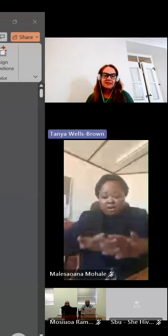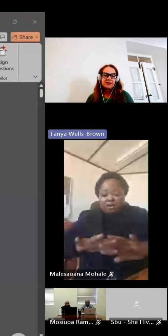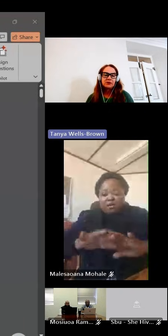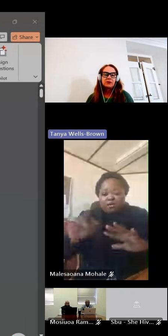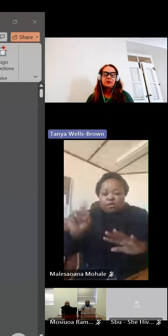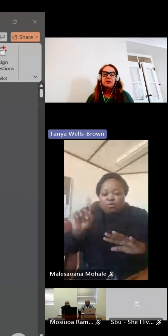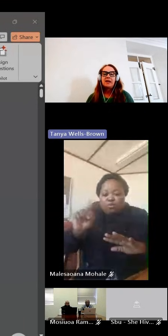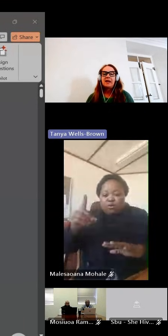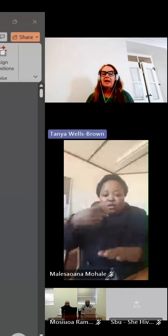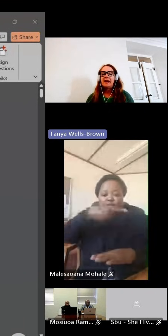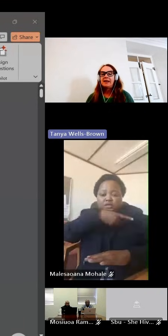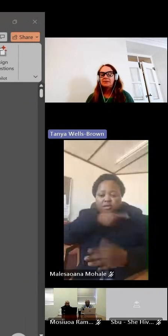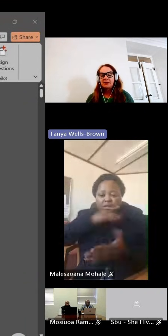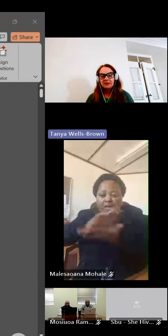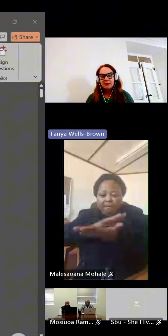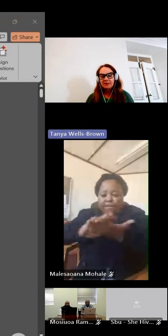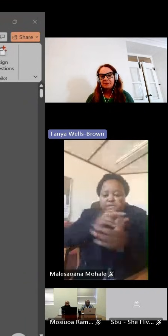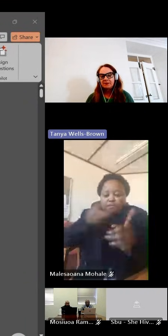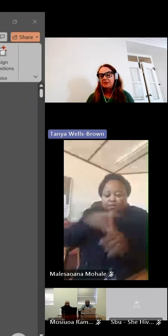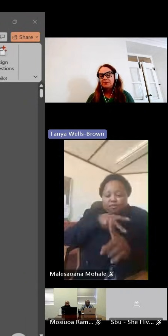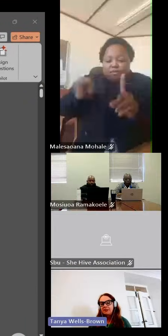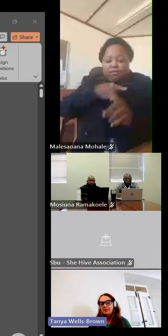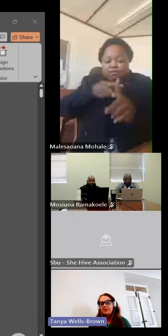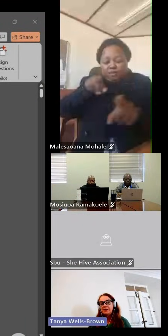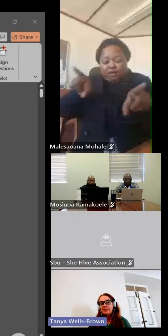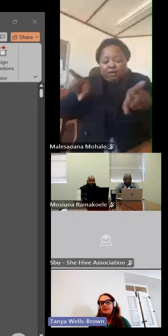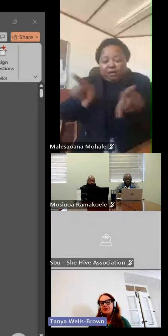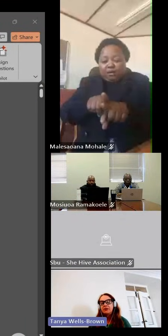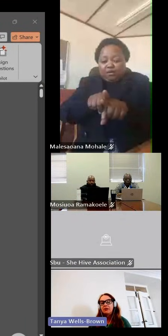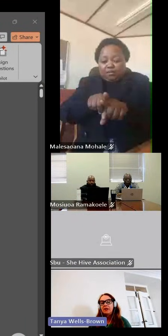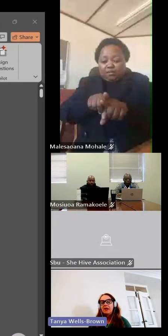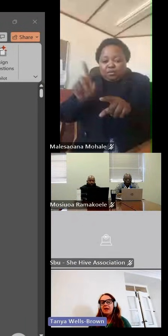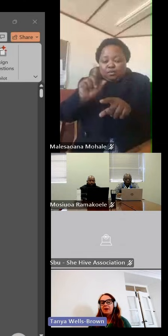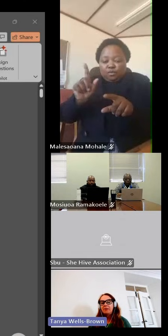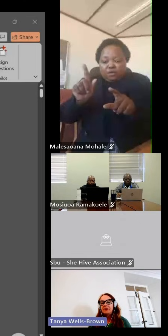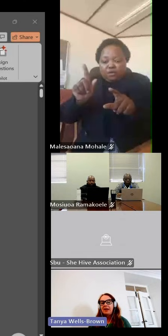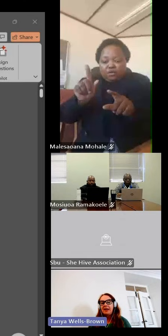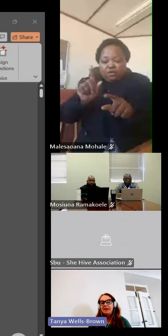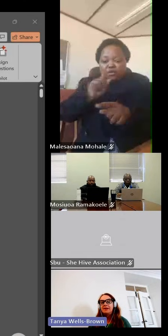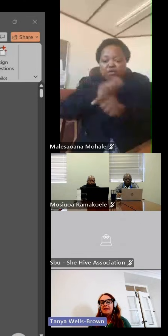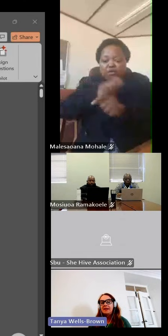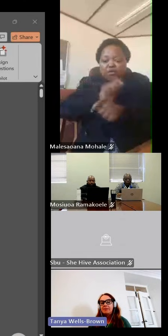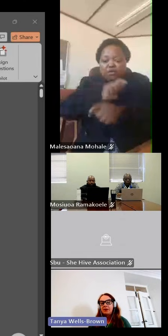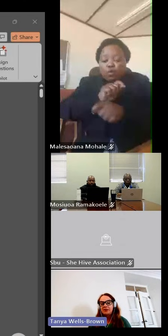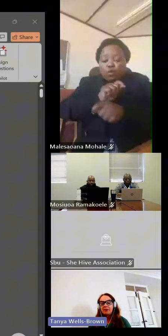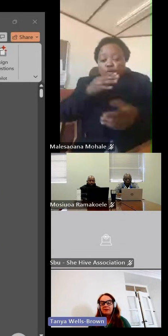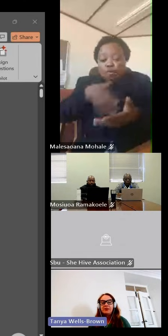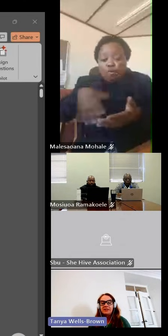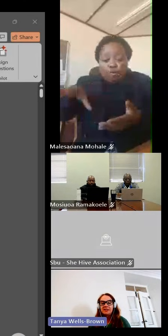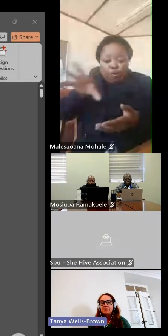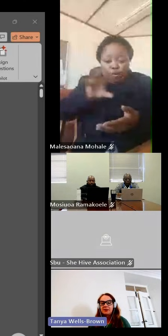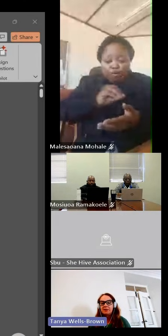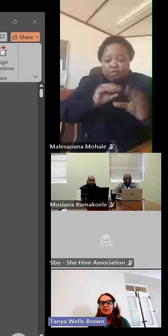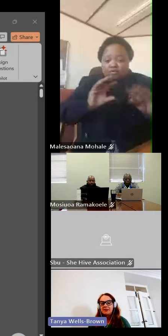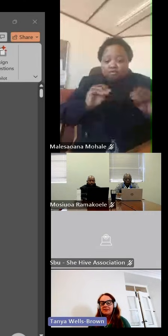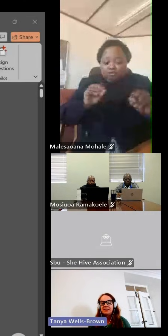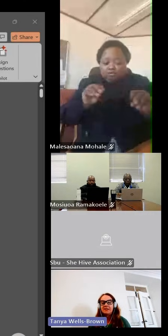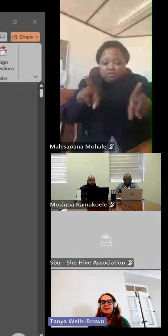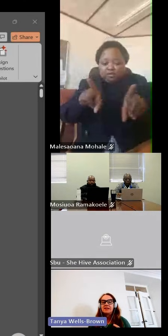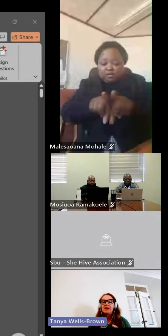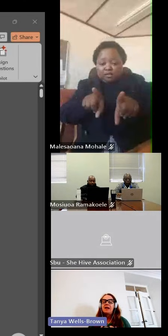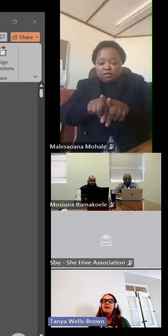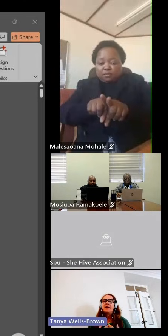violence screening tool and a postpartum depression screening tool in routine